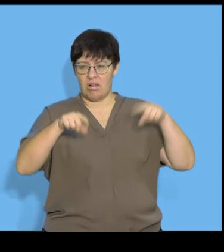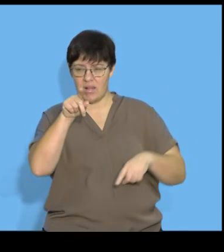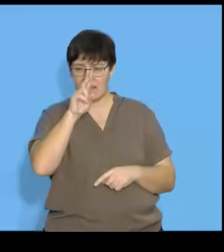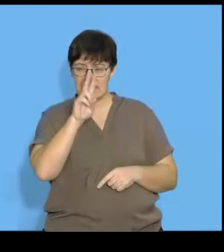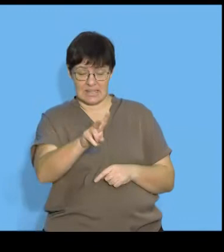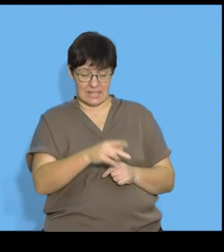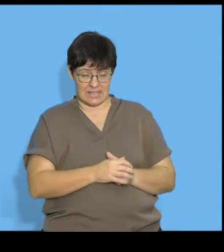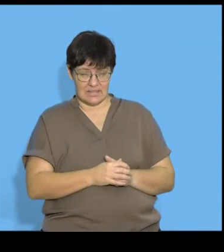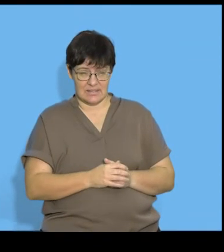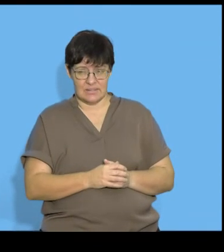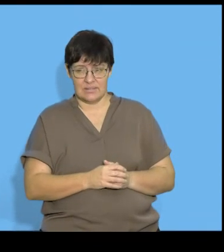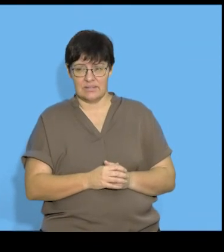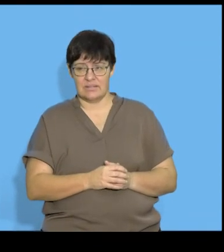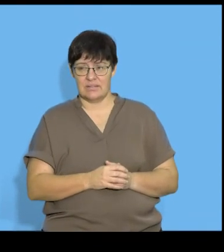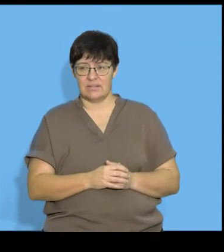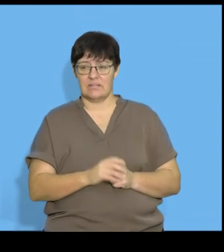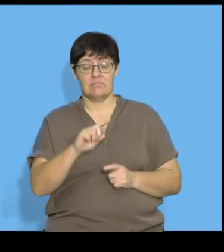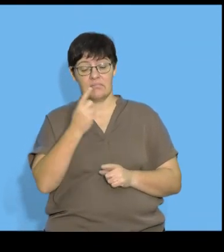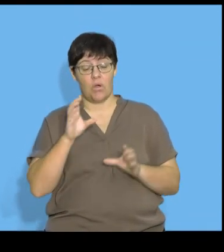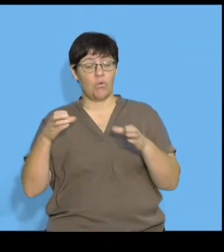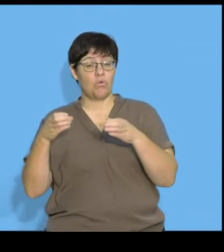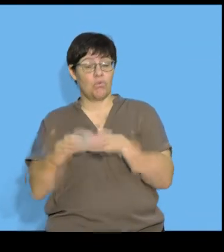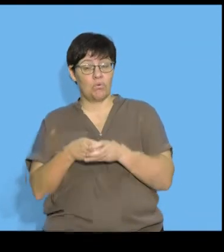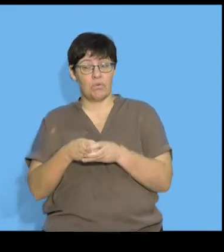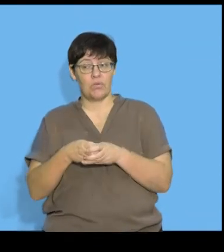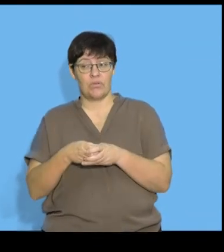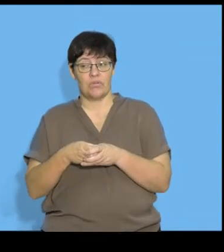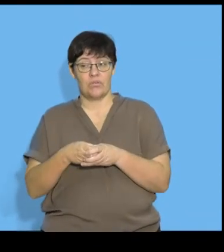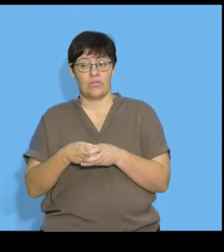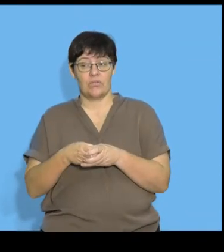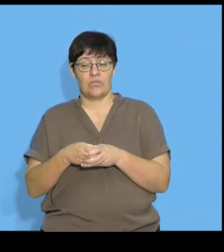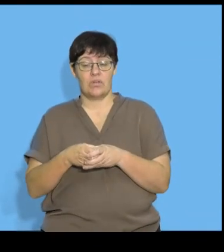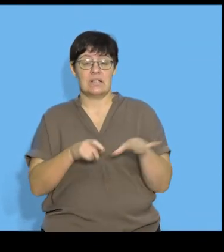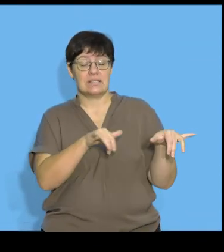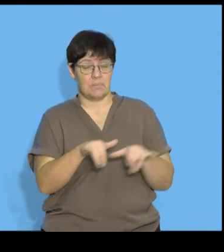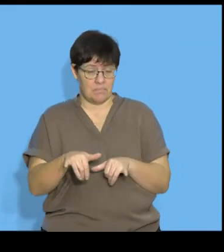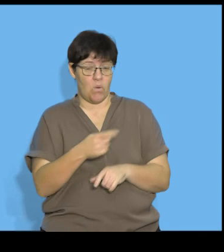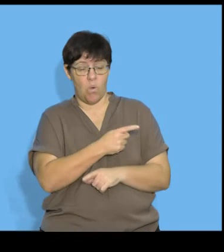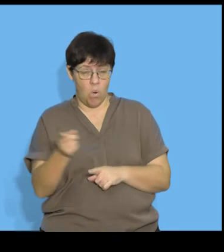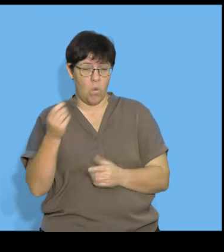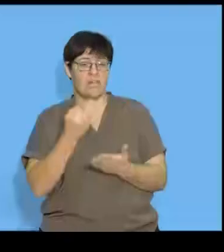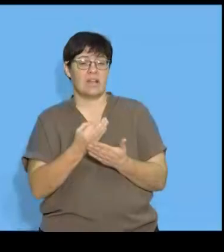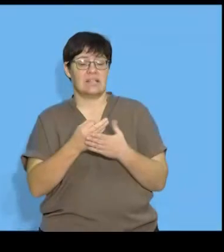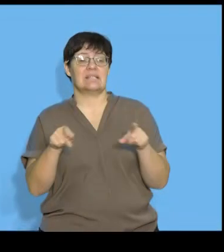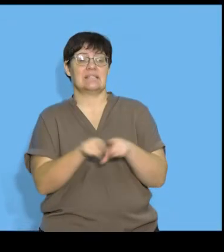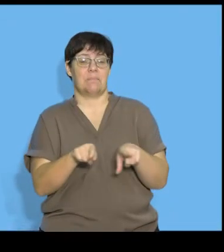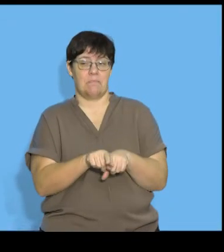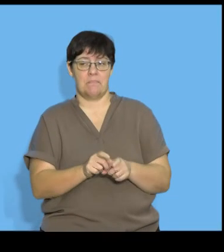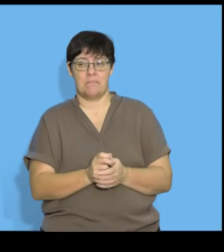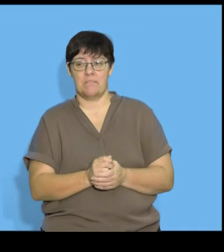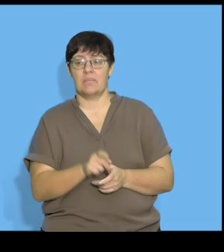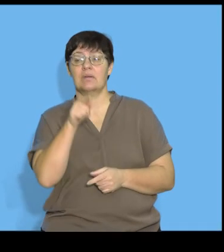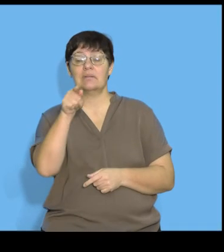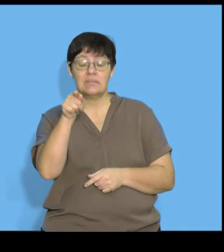right, the other group was planted the same. All factors remain the same. And here,